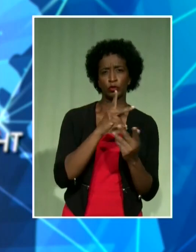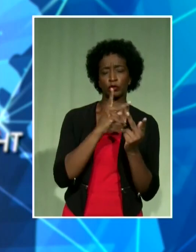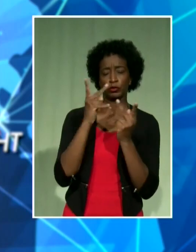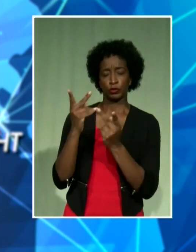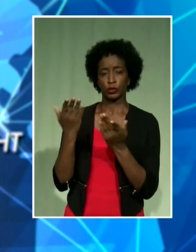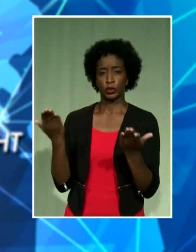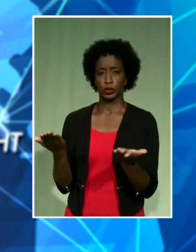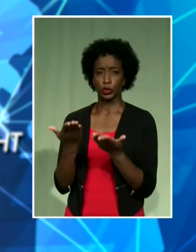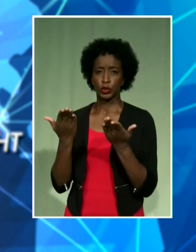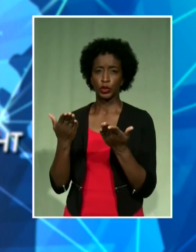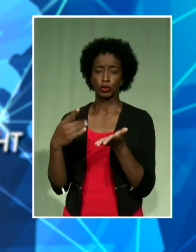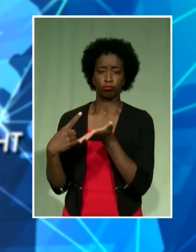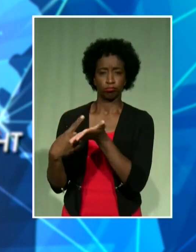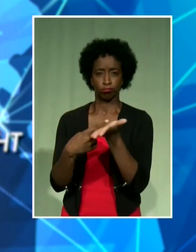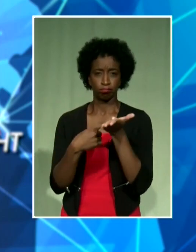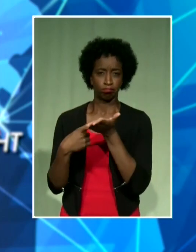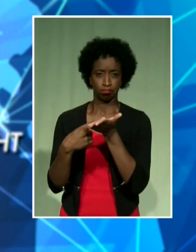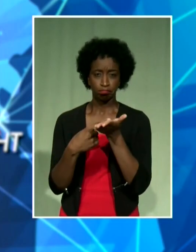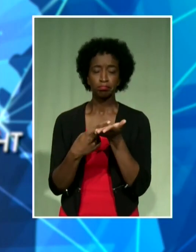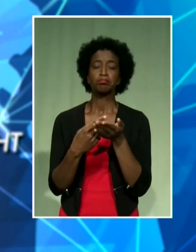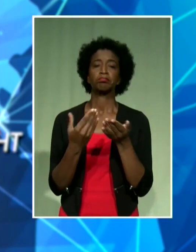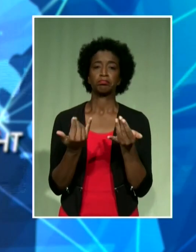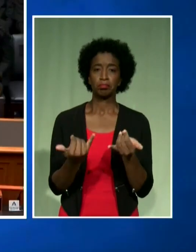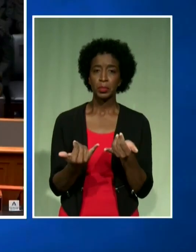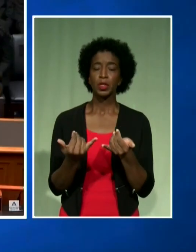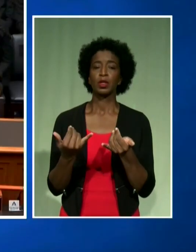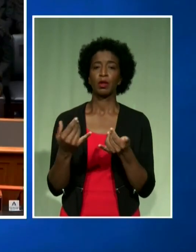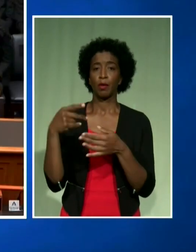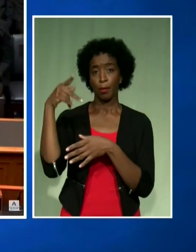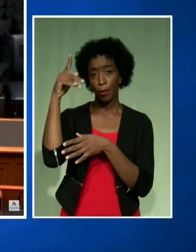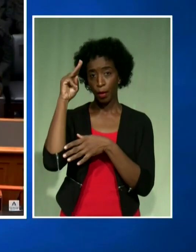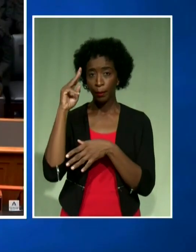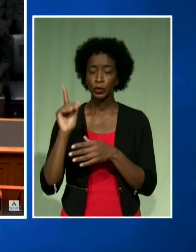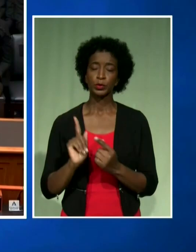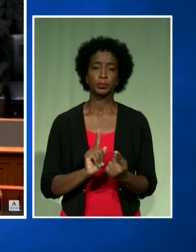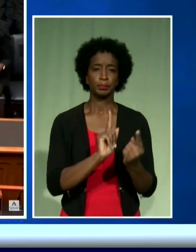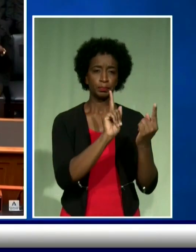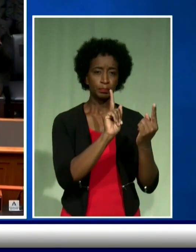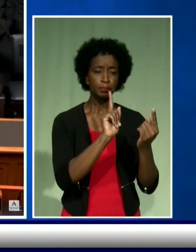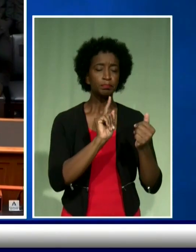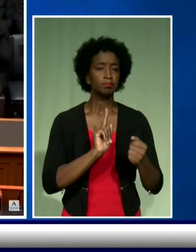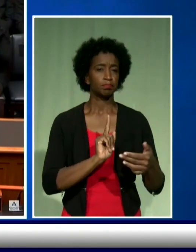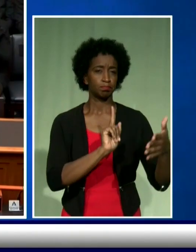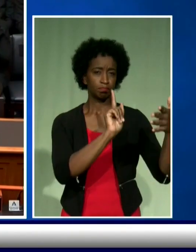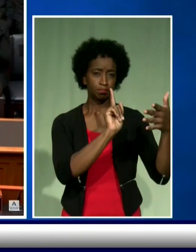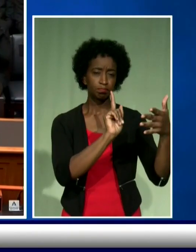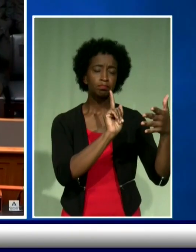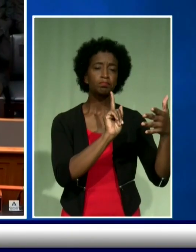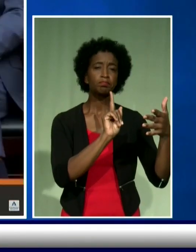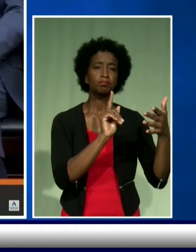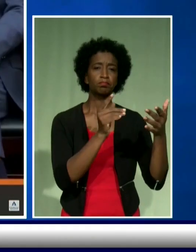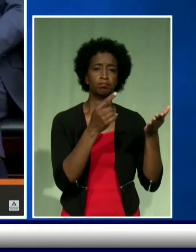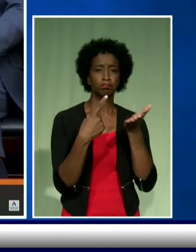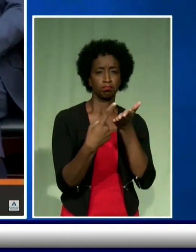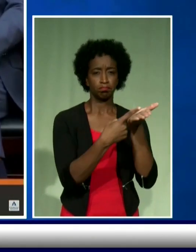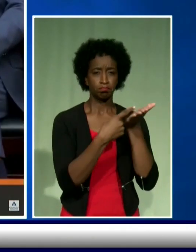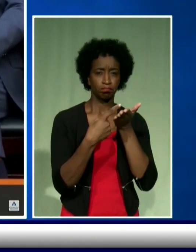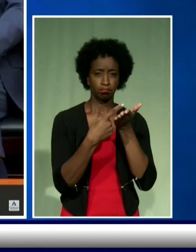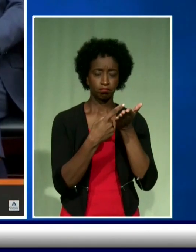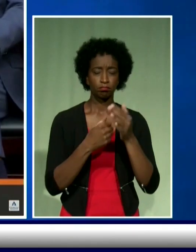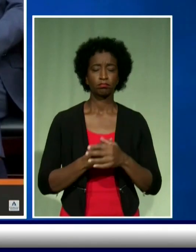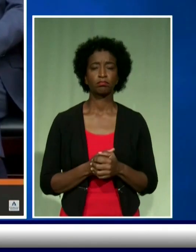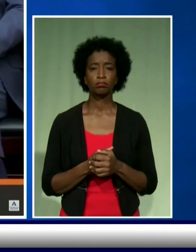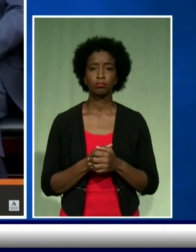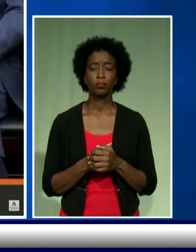Our Lisa Broom has those details. In a forceful statement to the U.S. House Congressional Finance Committee, Prime Minister